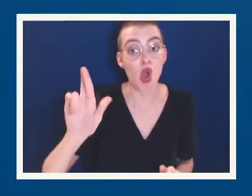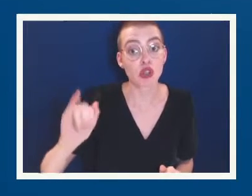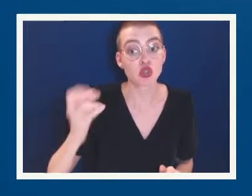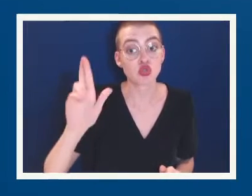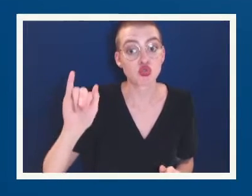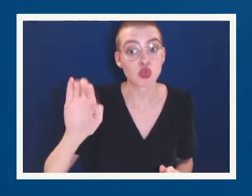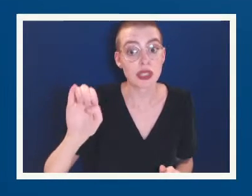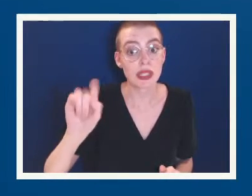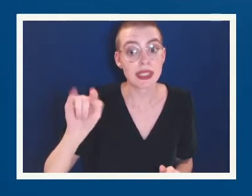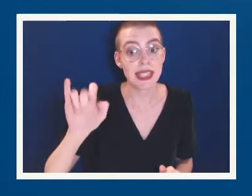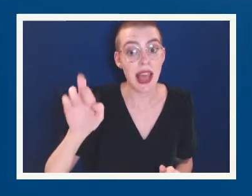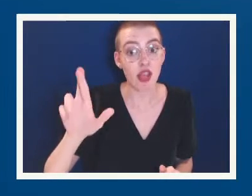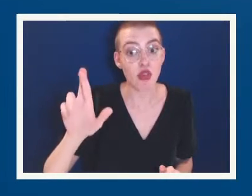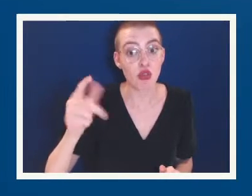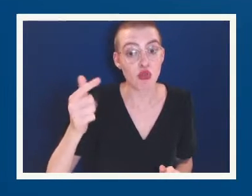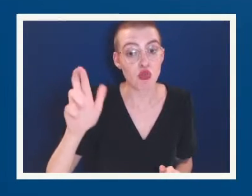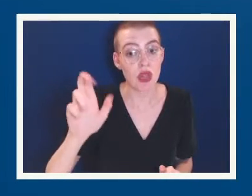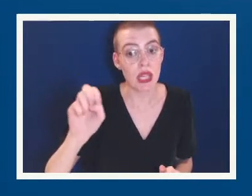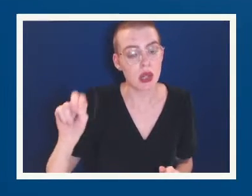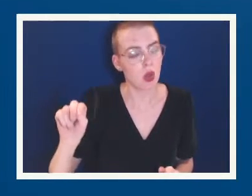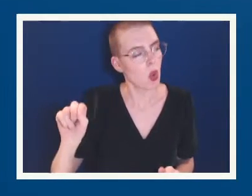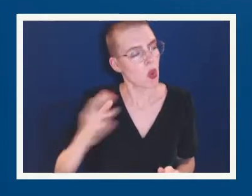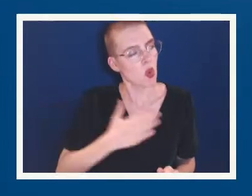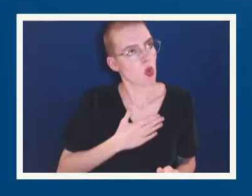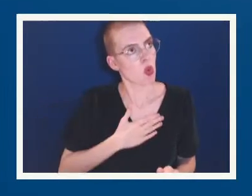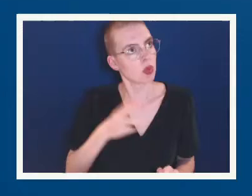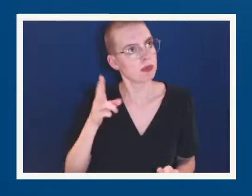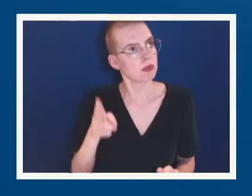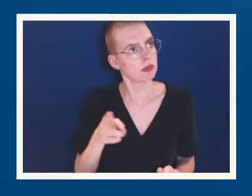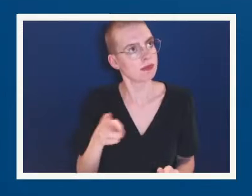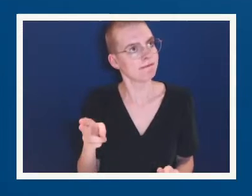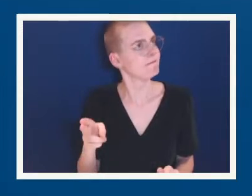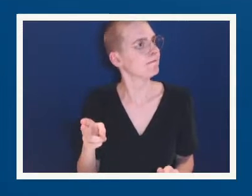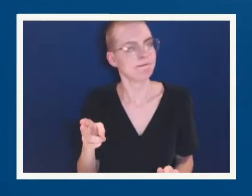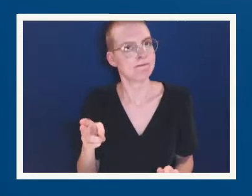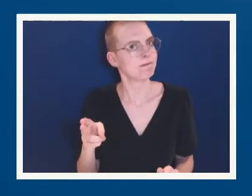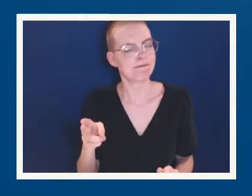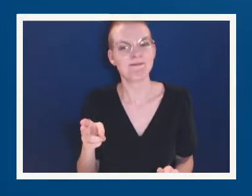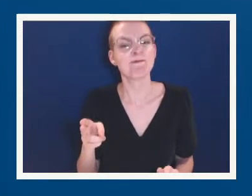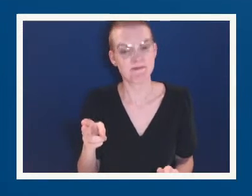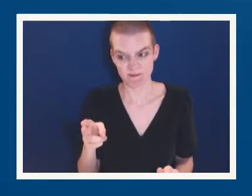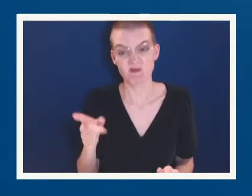God bless her soul. She and her husband had